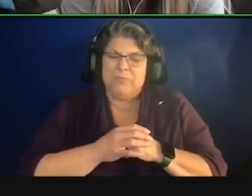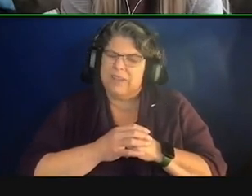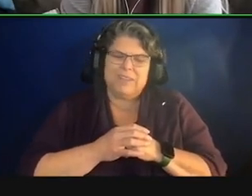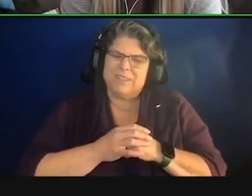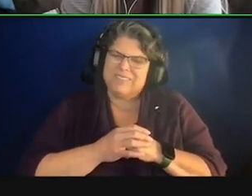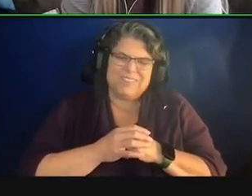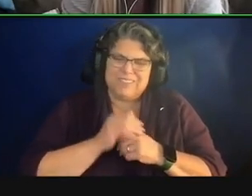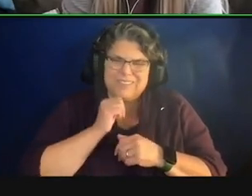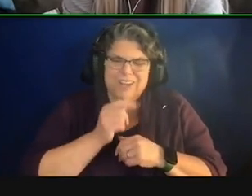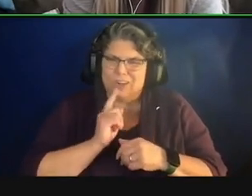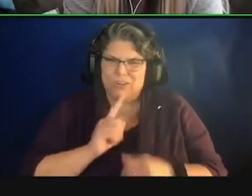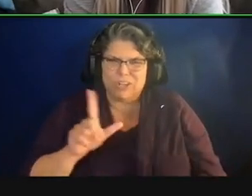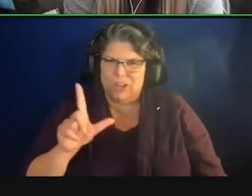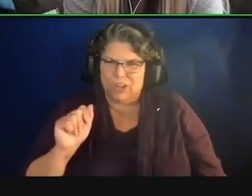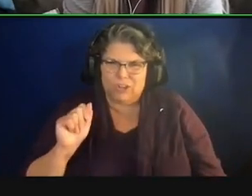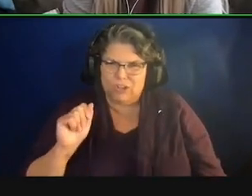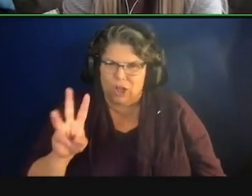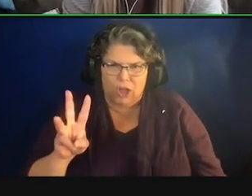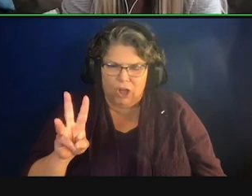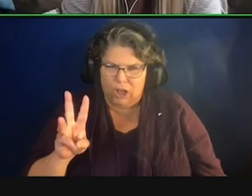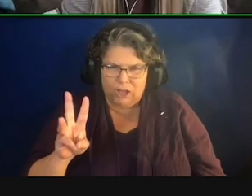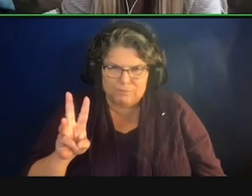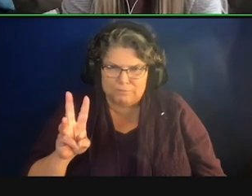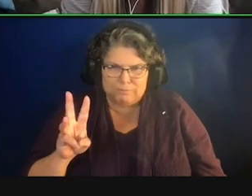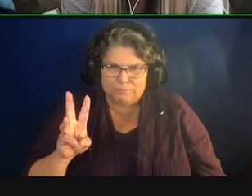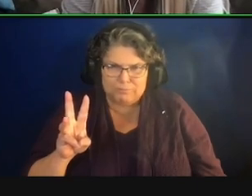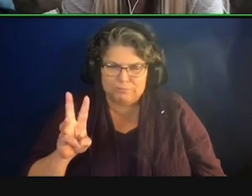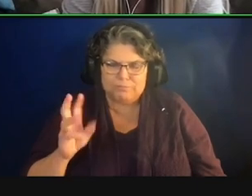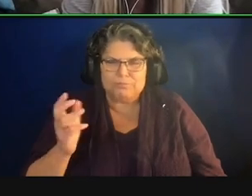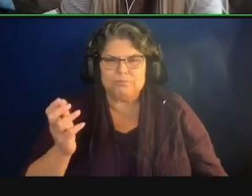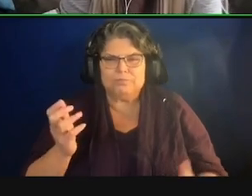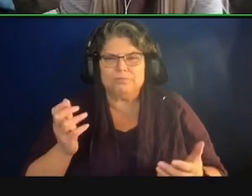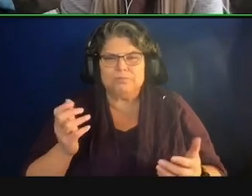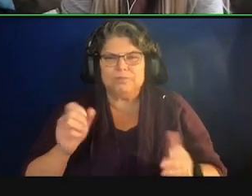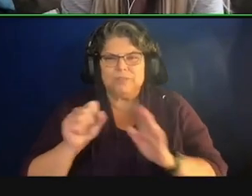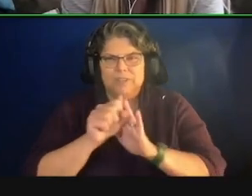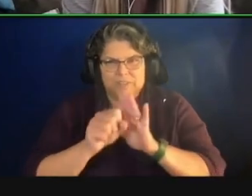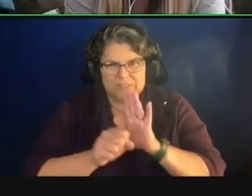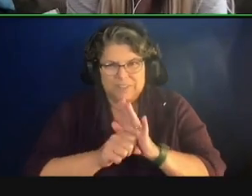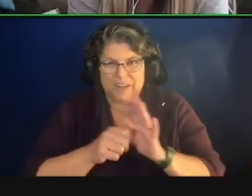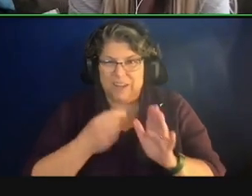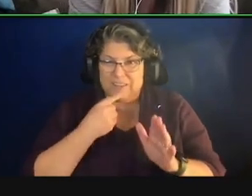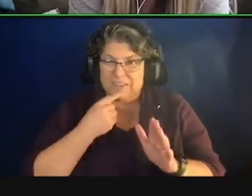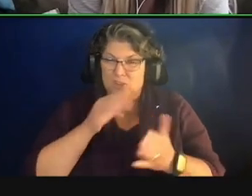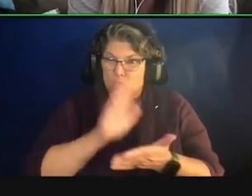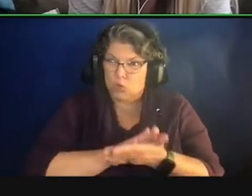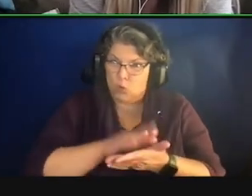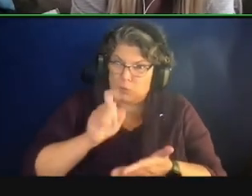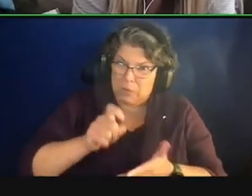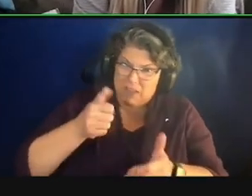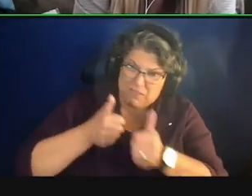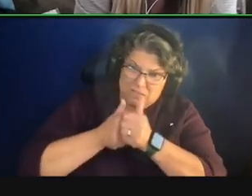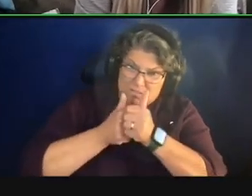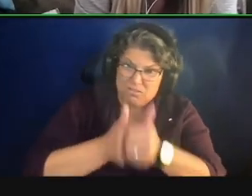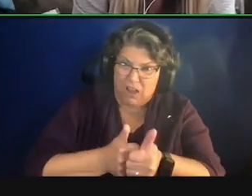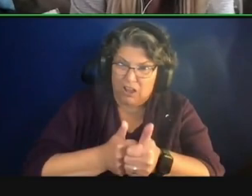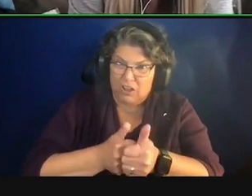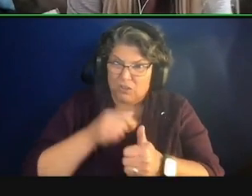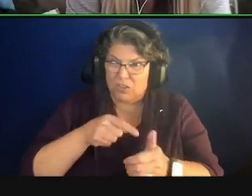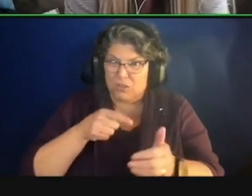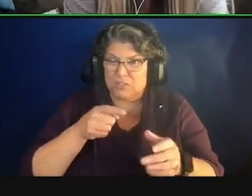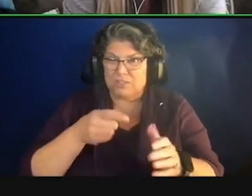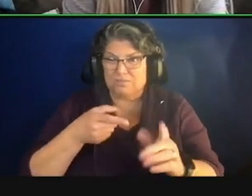law that the state has said that schools must follow these specific